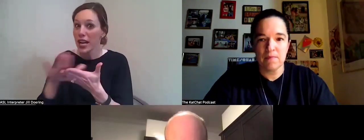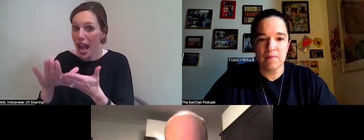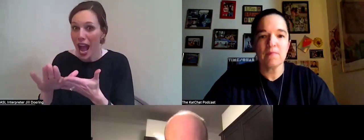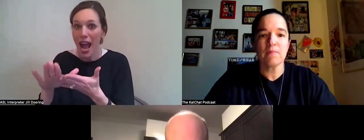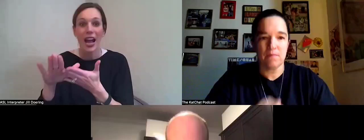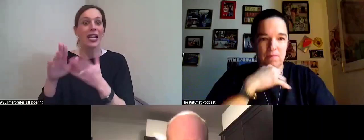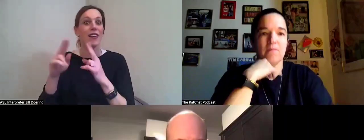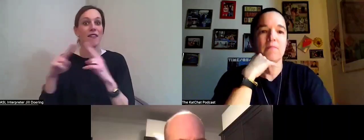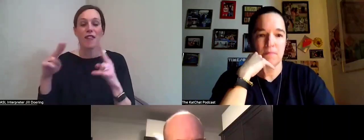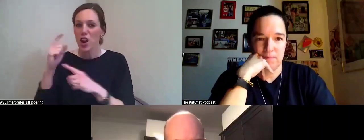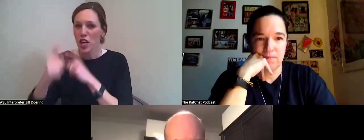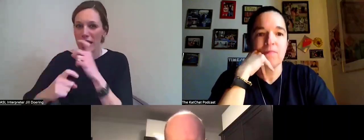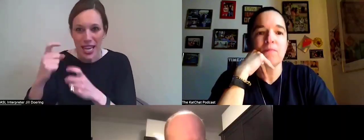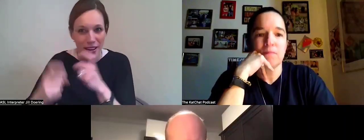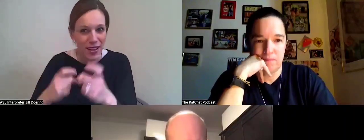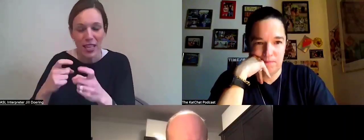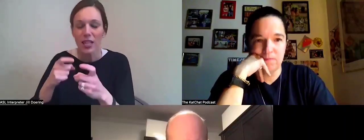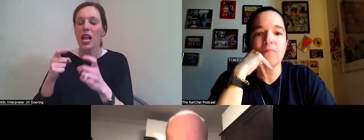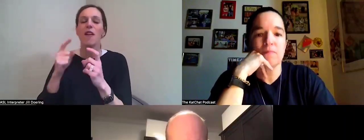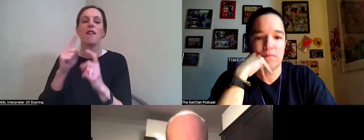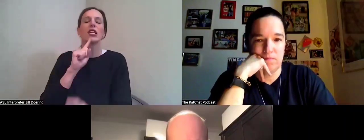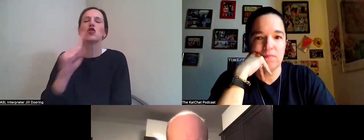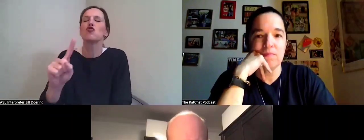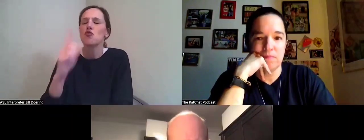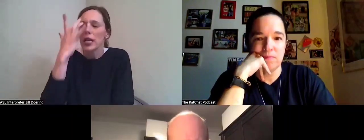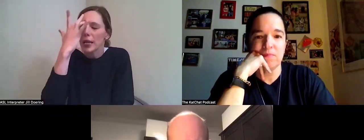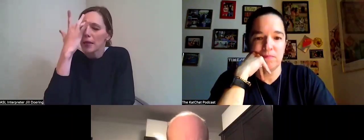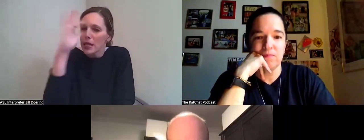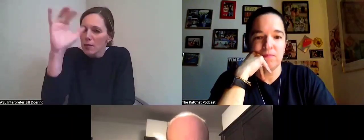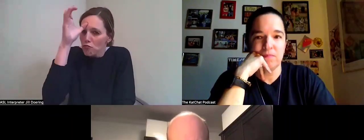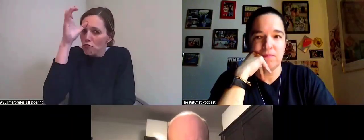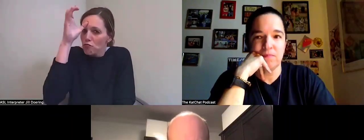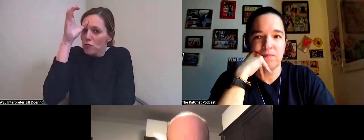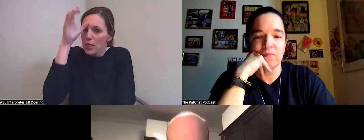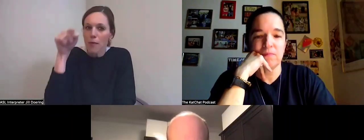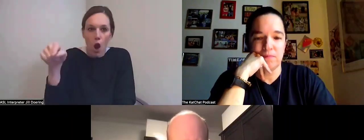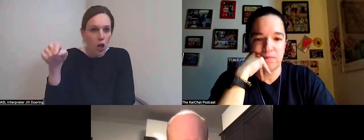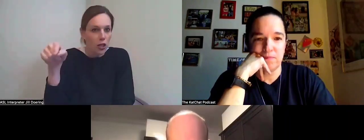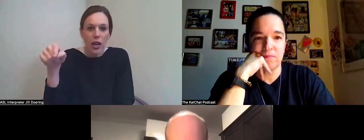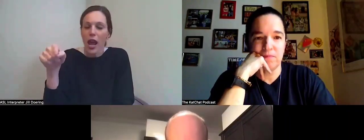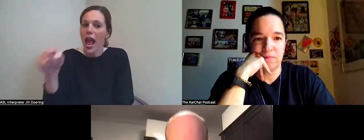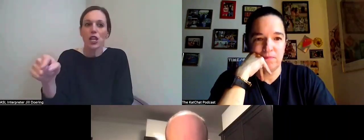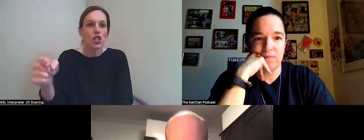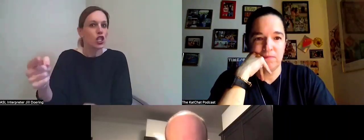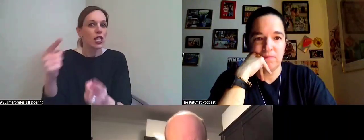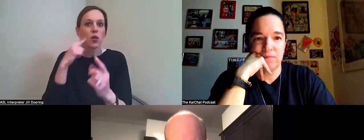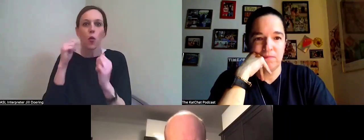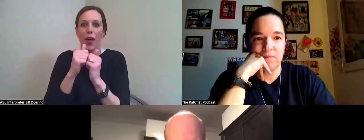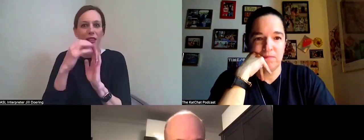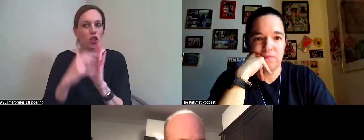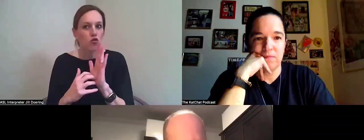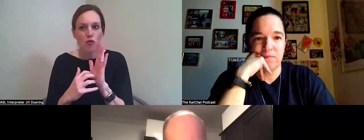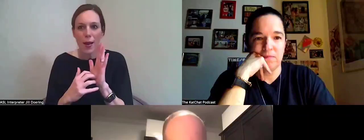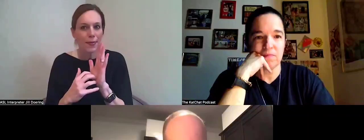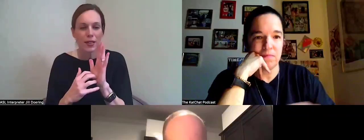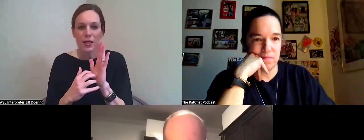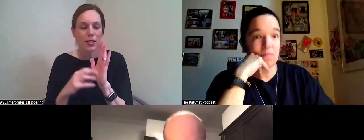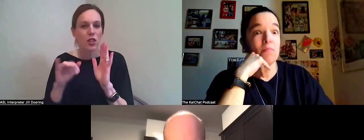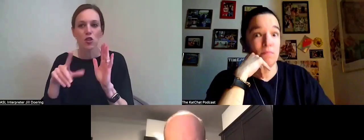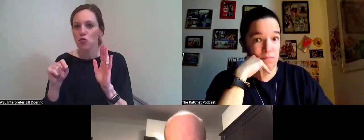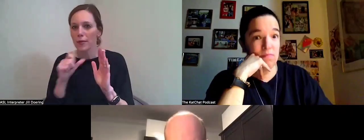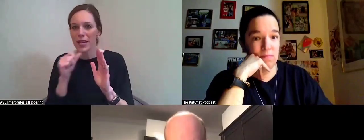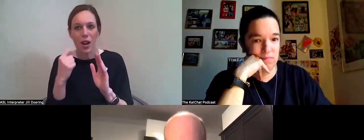giving, extremely smart. And she comes at the script not just as an